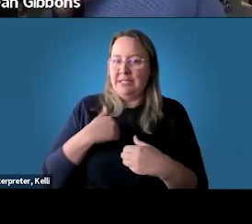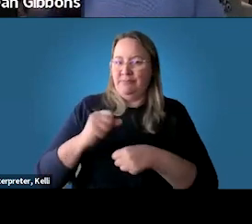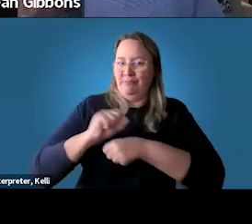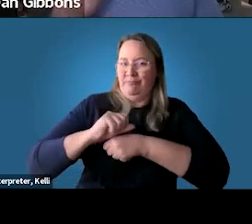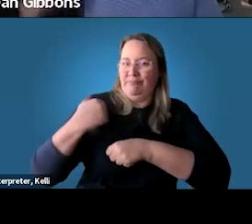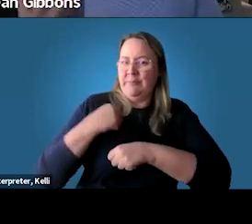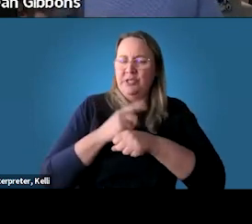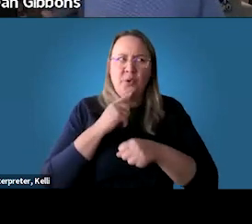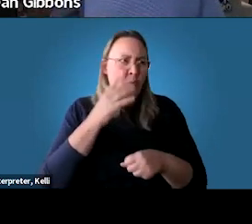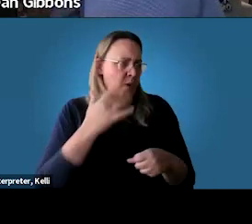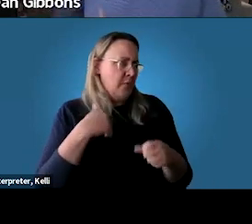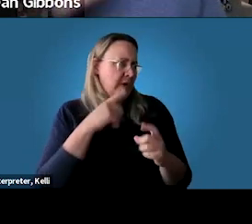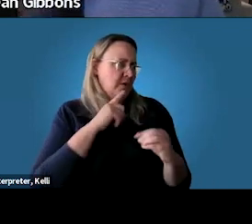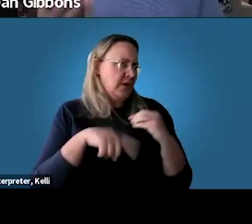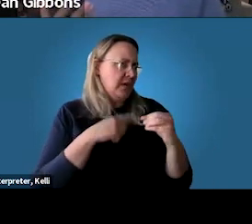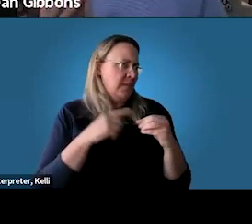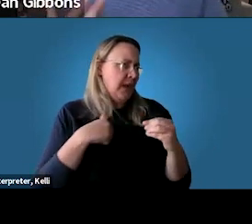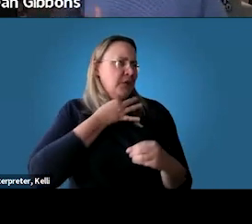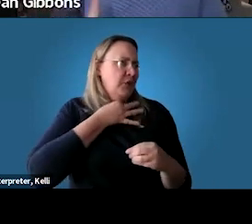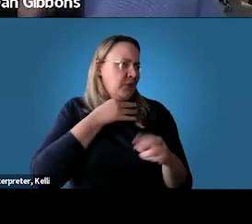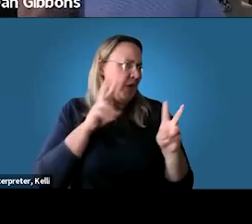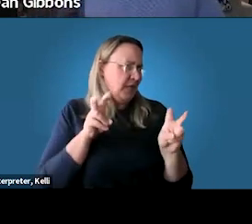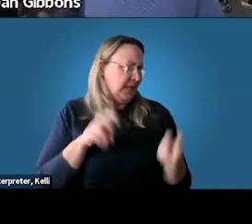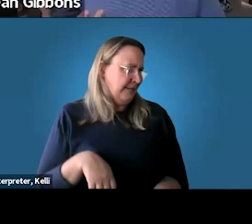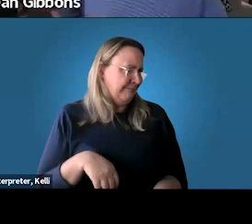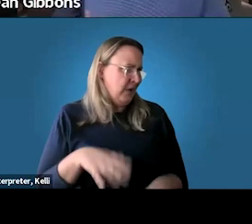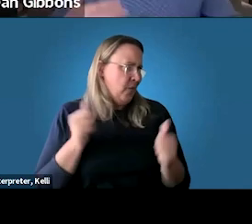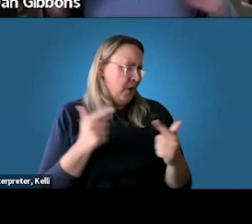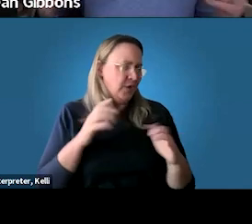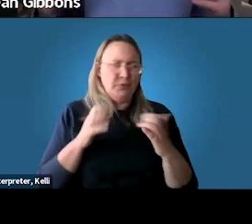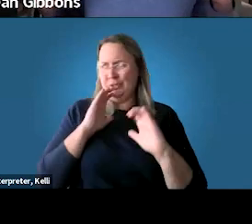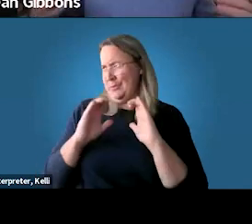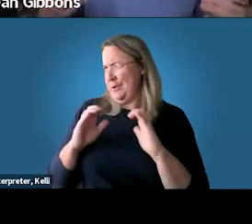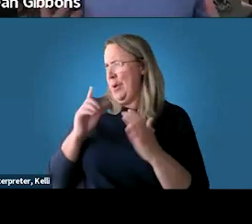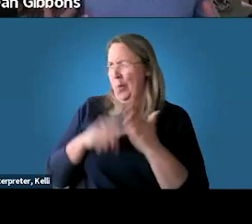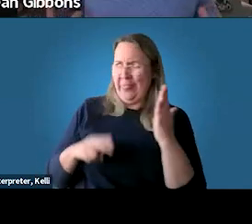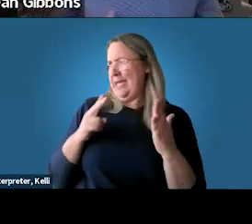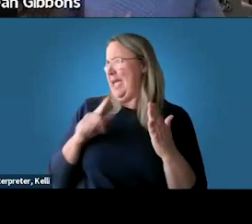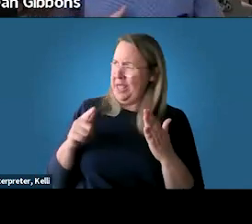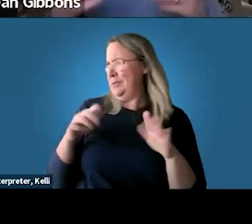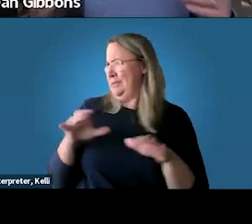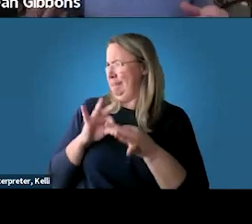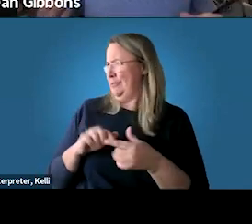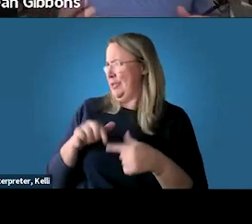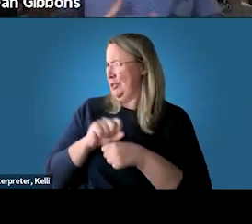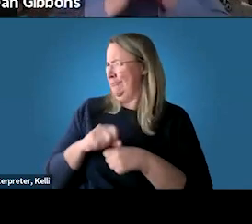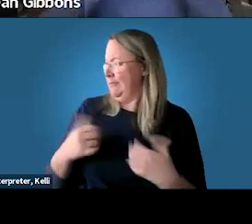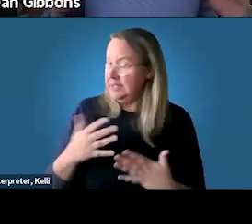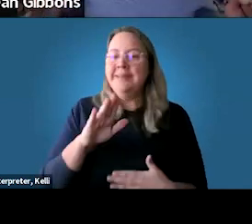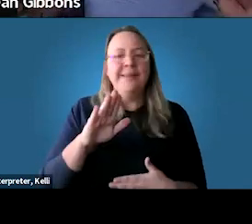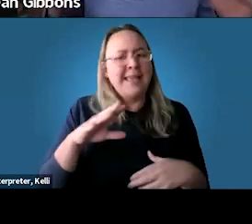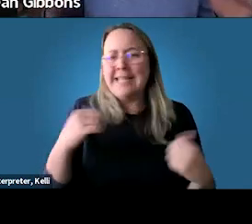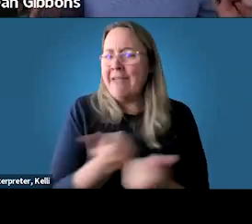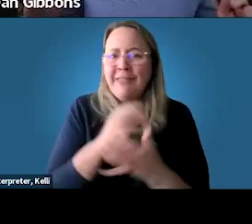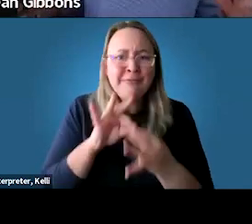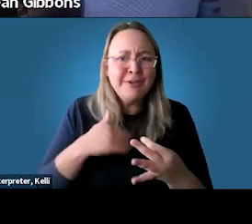like, why are we having a conversation about curiosity when we all do communications work? Like, what the hell does that have to do with our jobs? And I would say it has everything